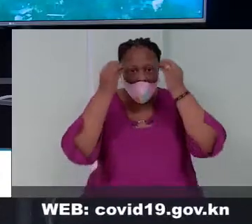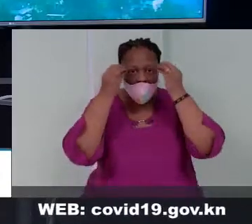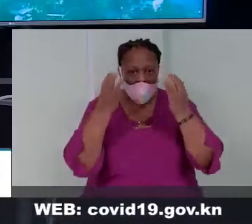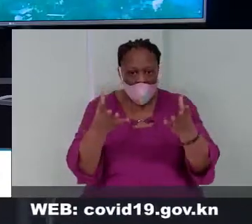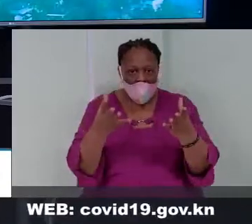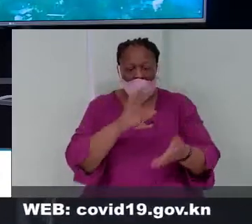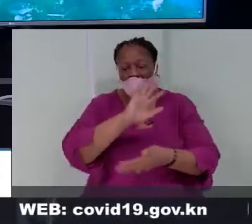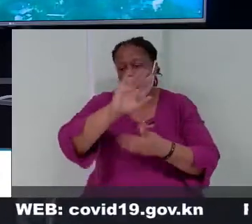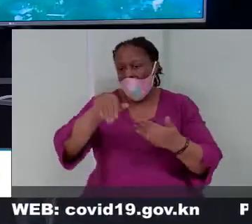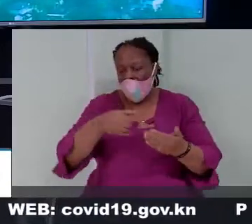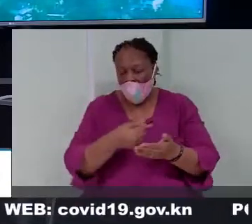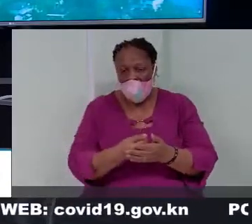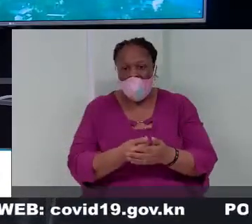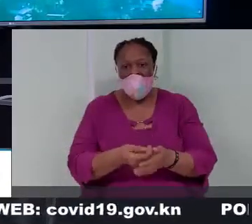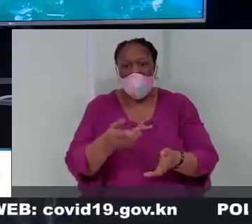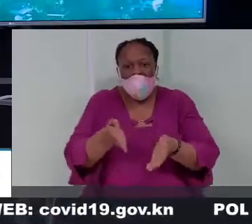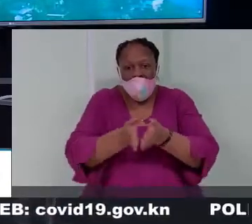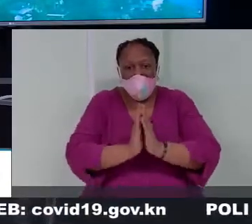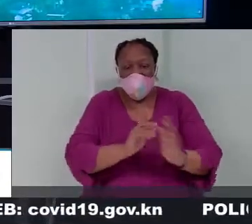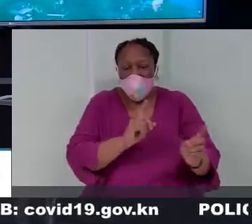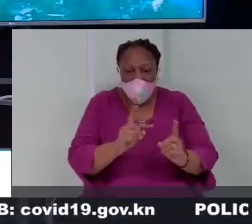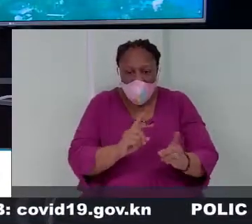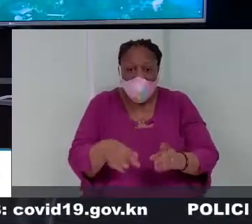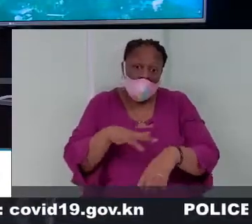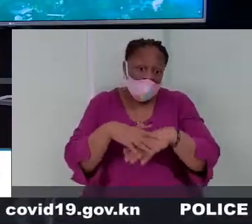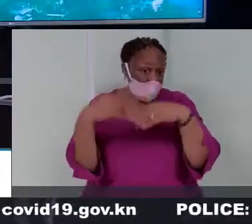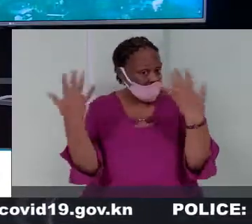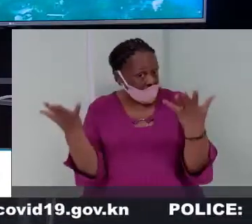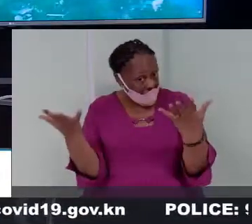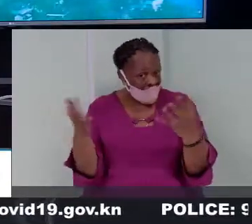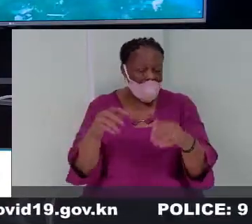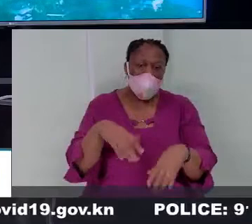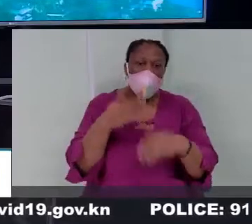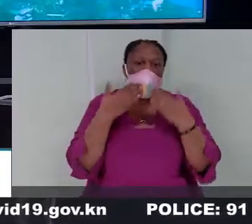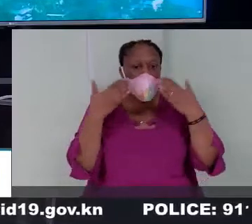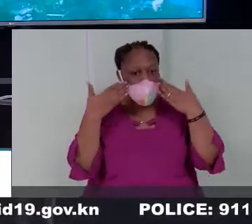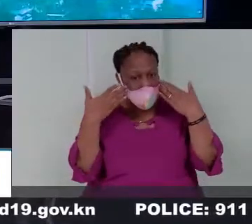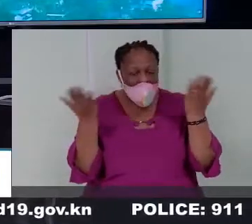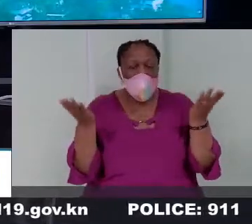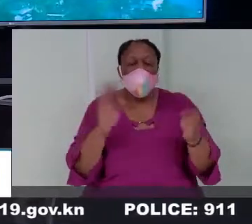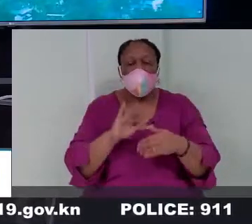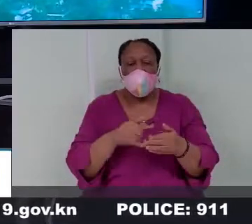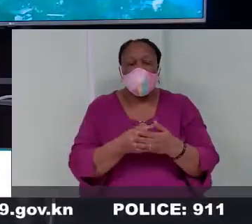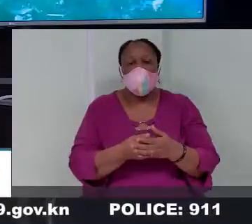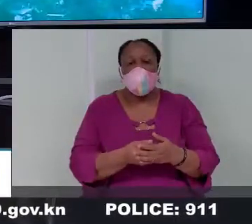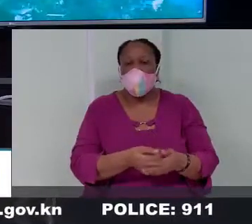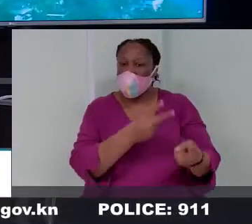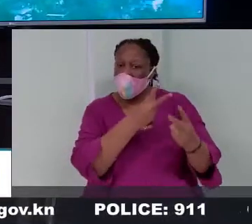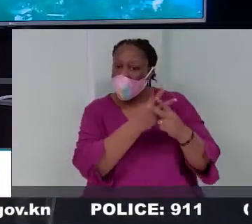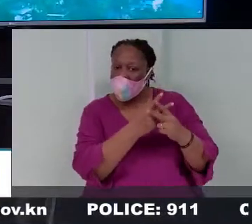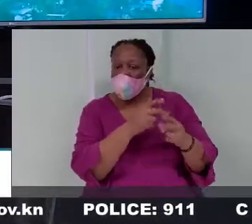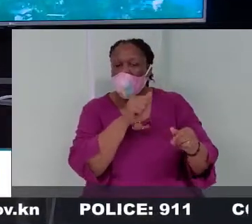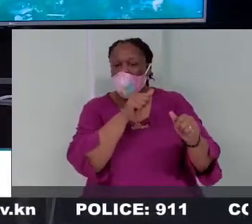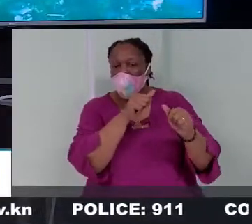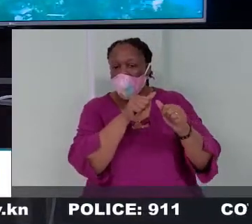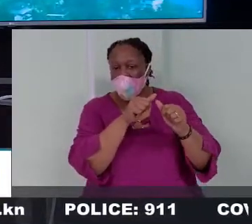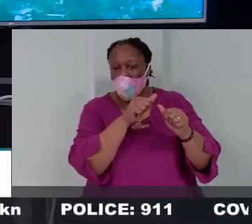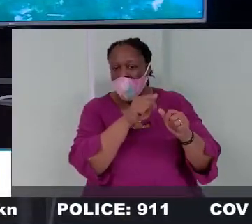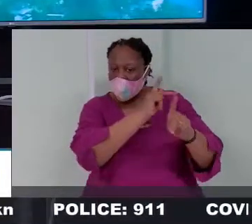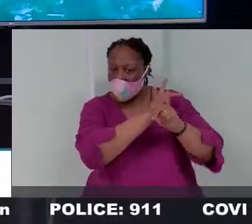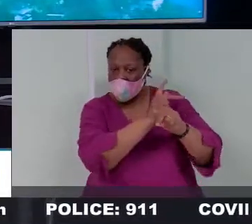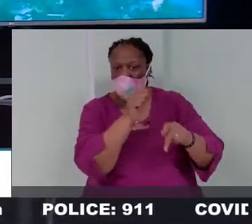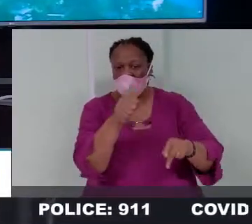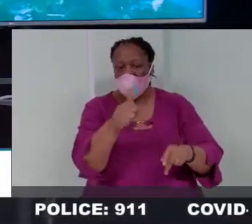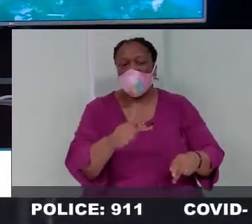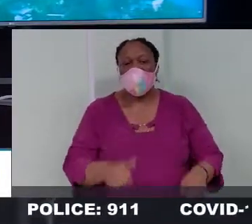safety and health protocols that have been put in place for our safety in the Federation. Of course,